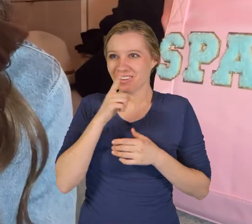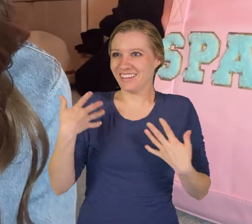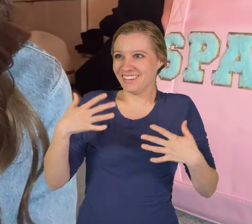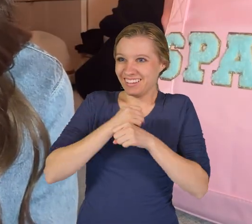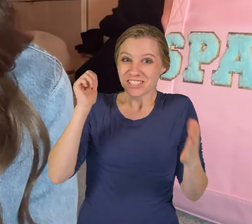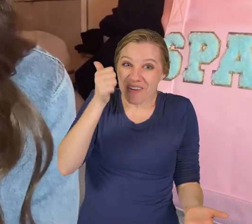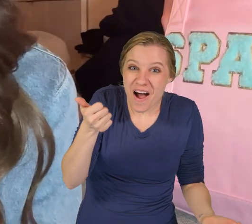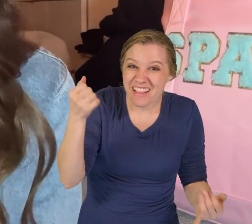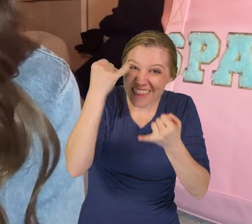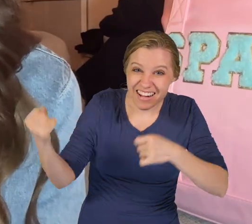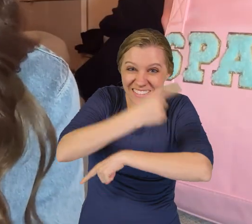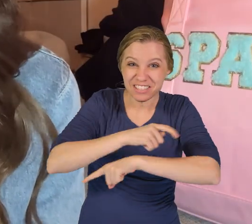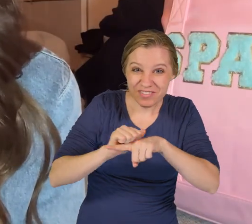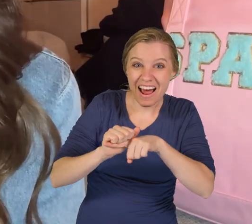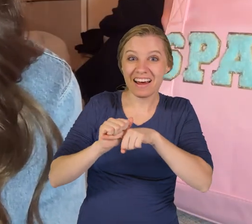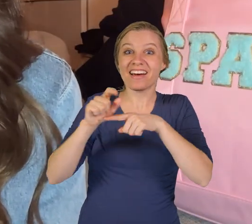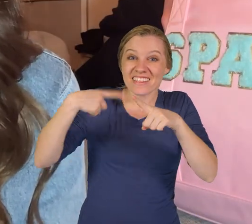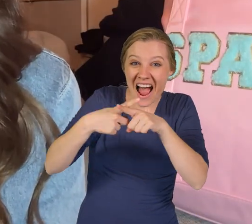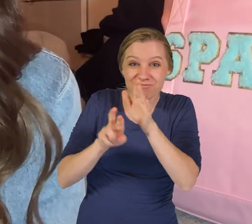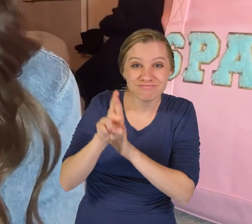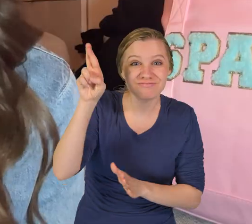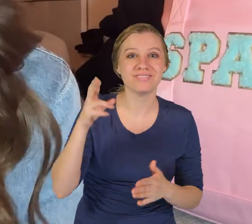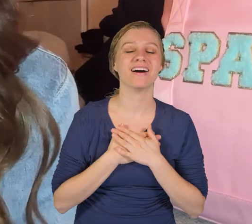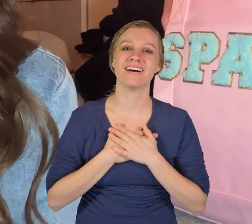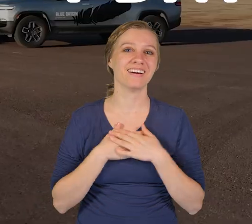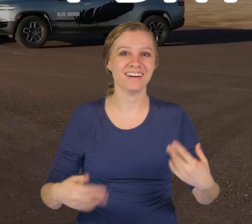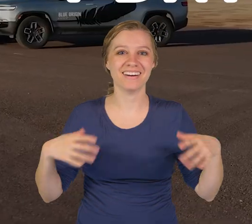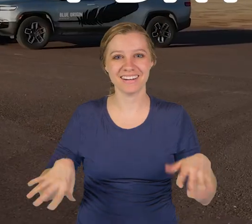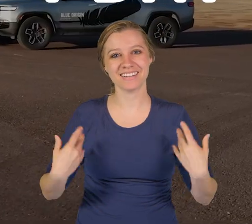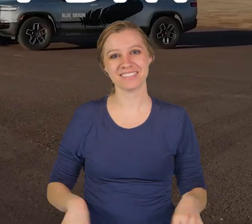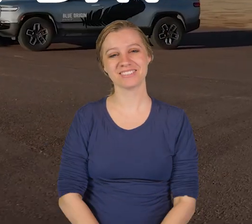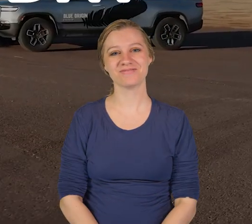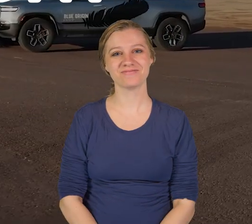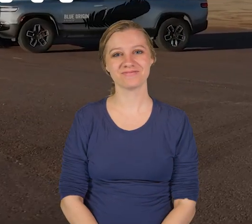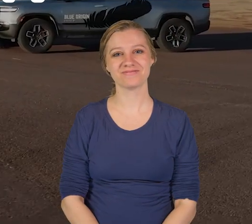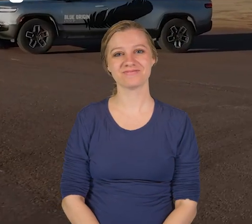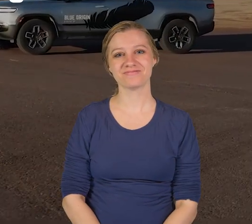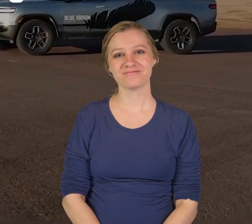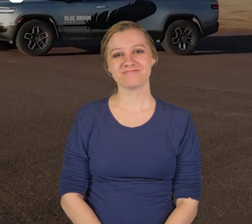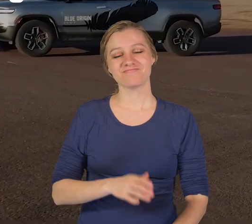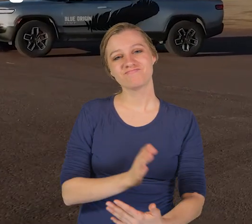crazy to think that tomorrow's our last day of training and then the launch.